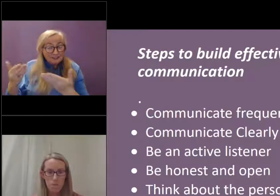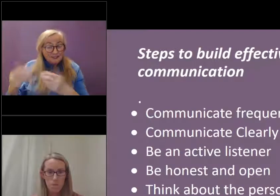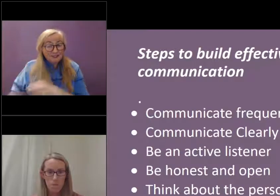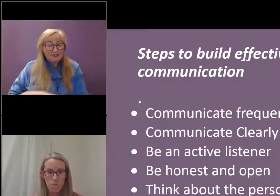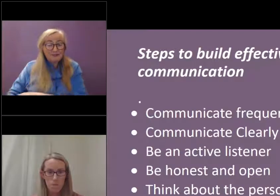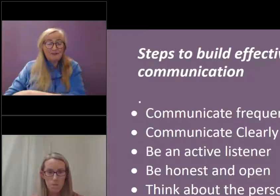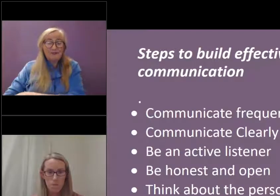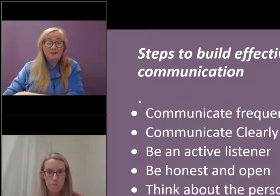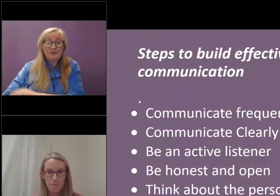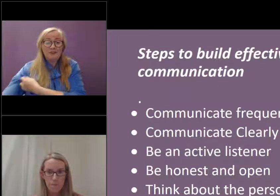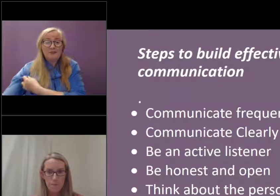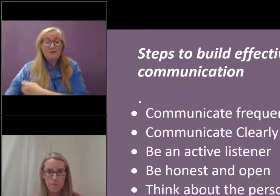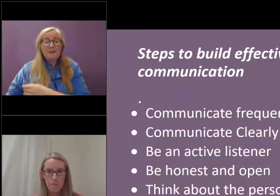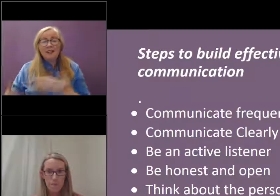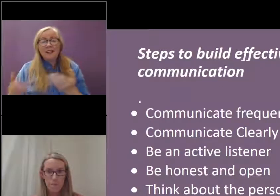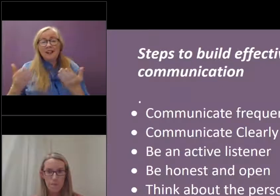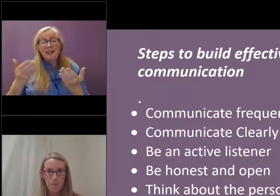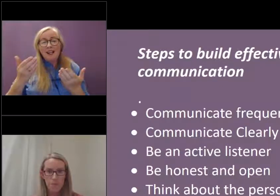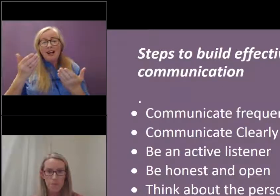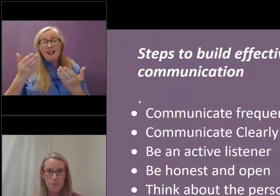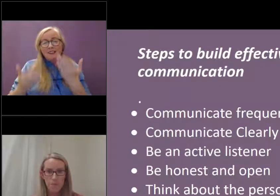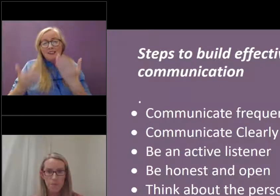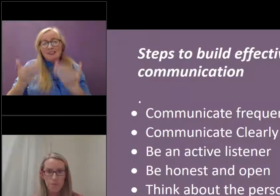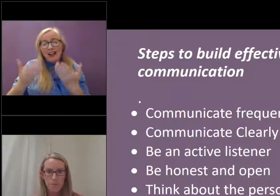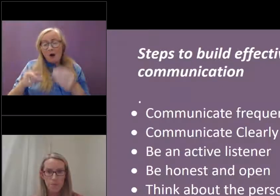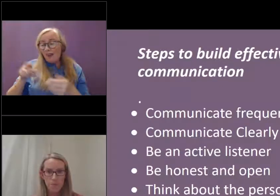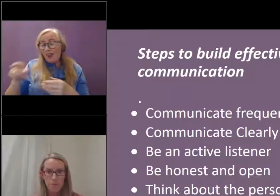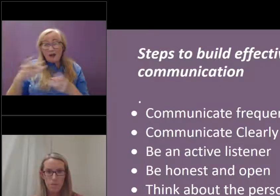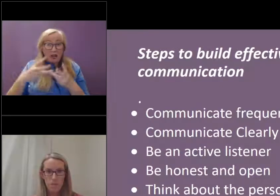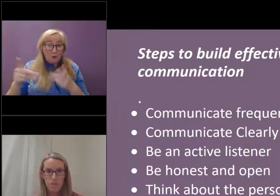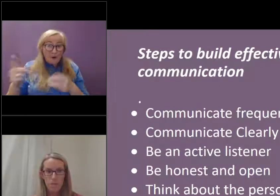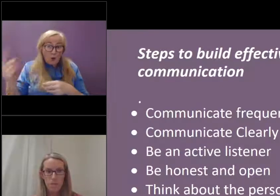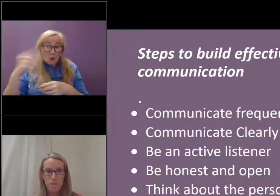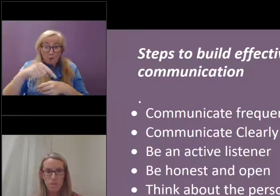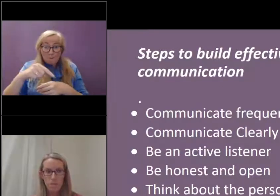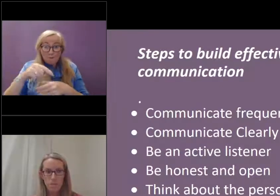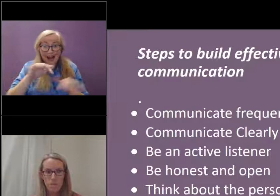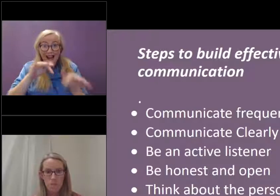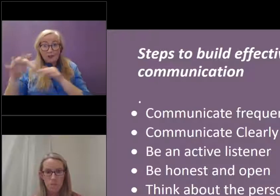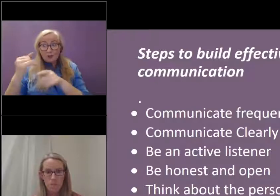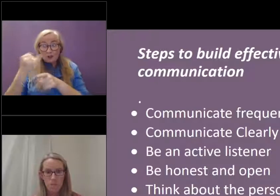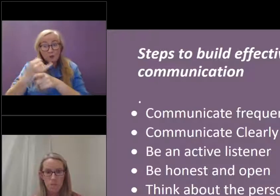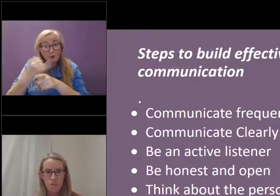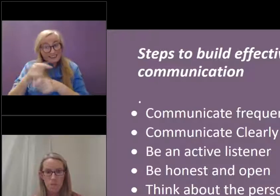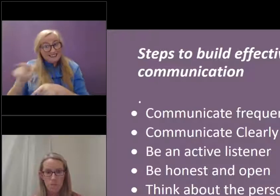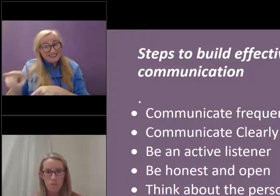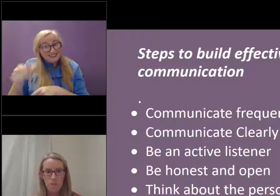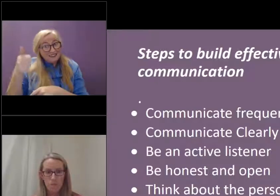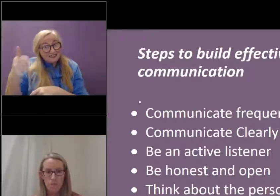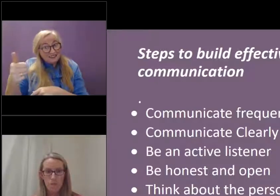How are they kind of, when they maybe come home from school, is that always the right time to address an issue?